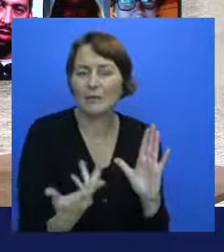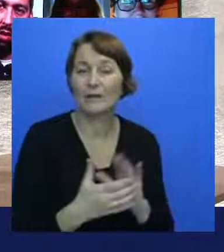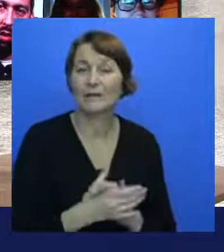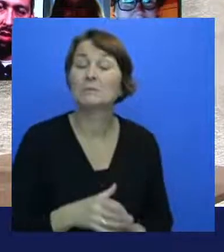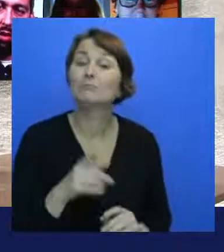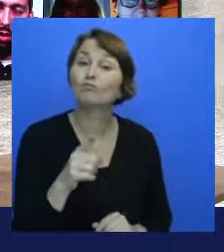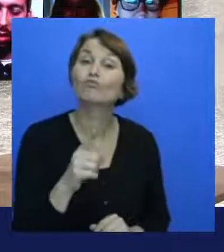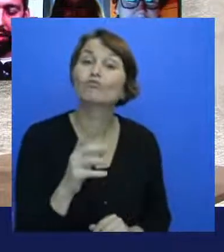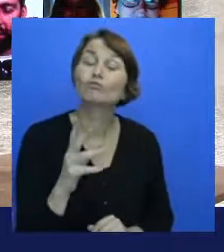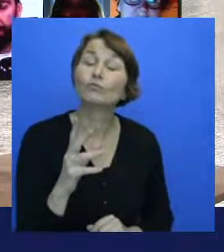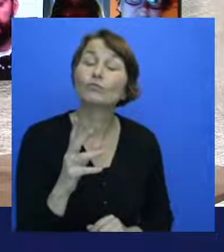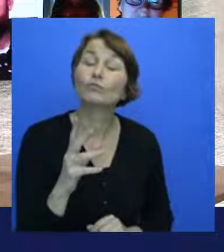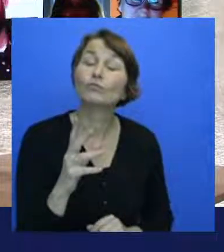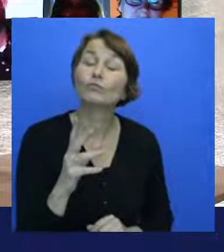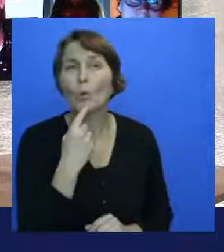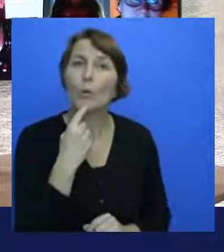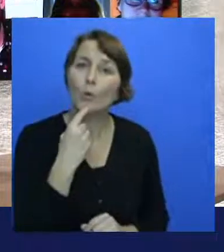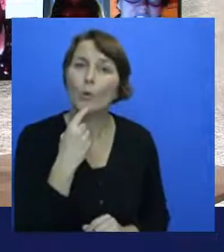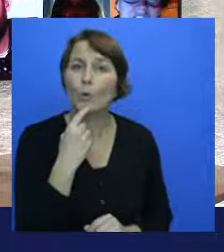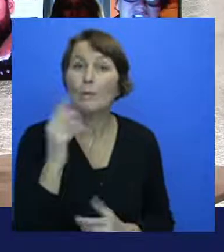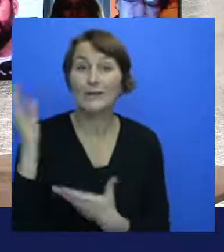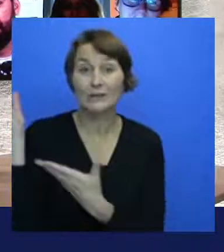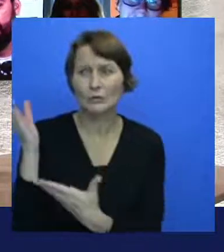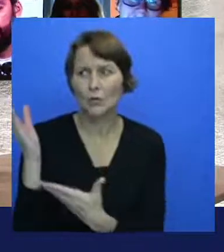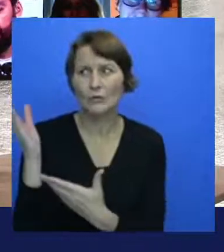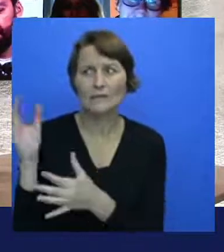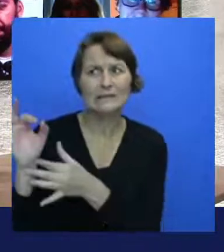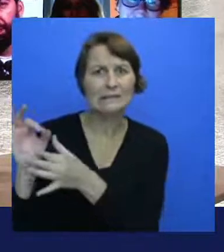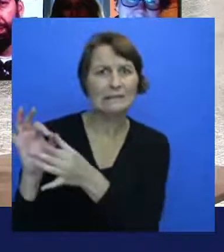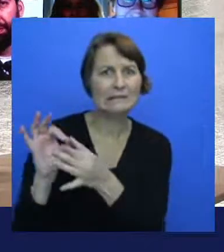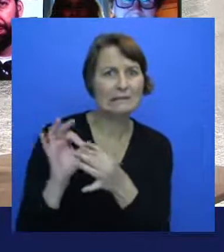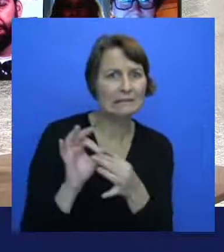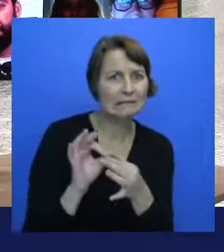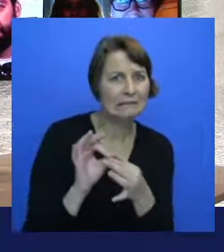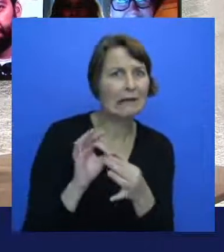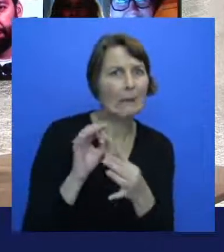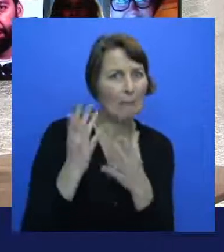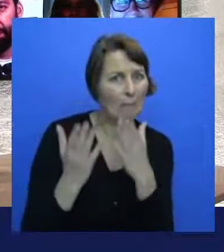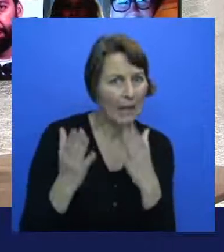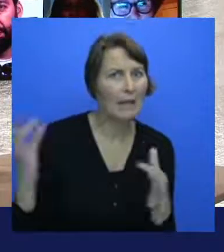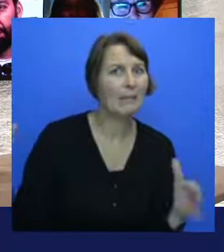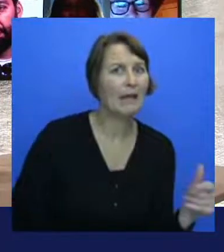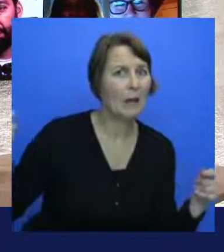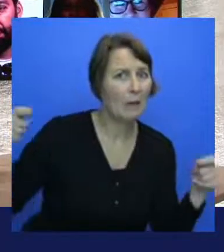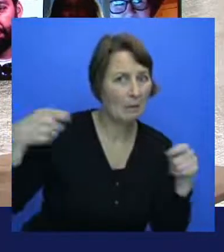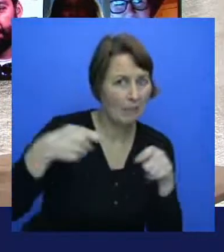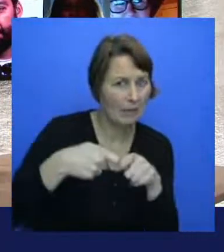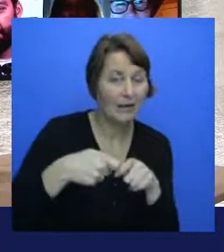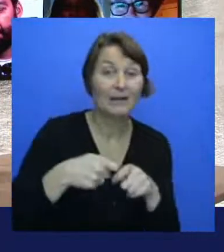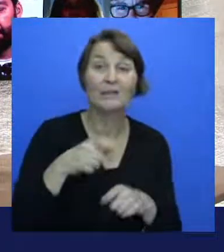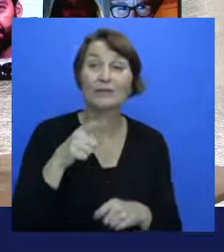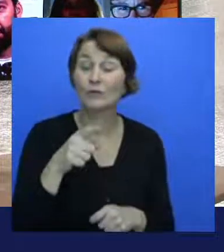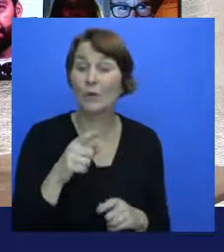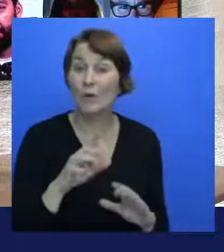those assumptions you have, but you're not sure. So in that way, I say it helps if you have some background. On the